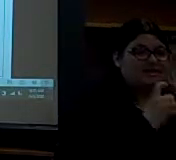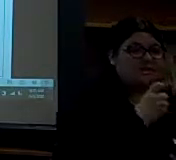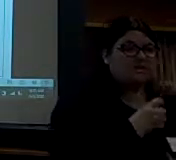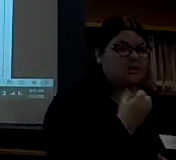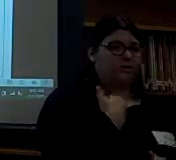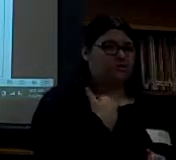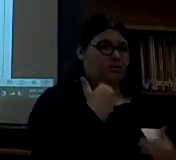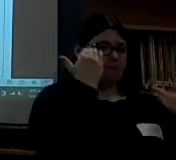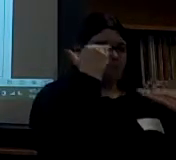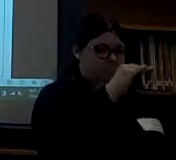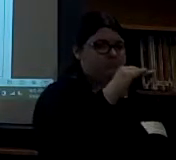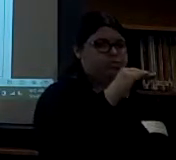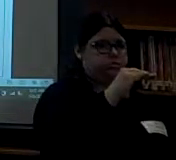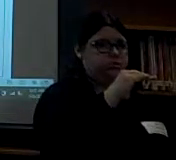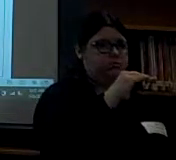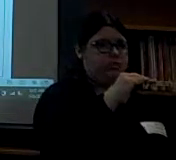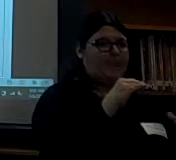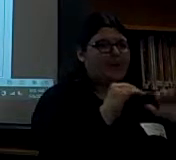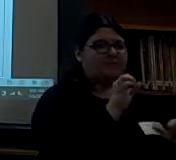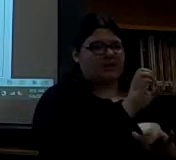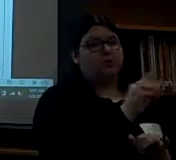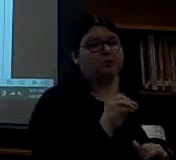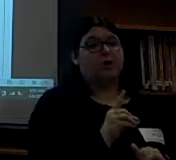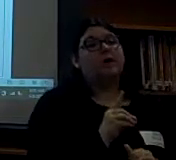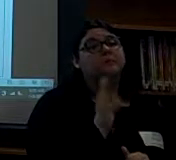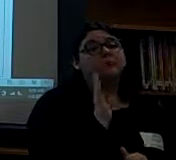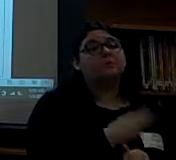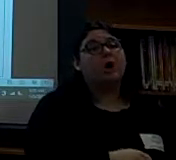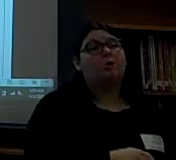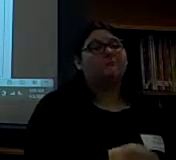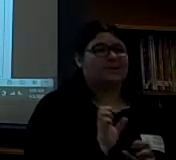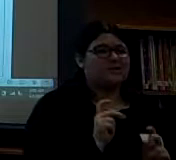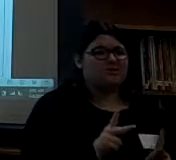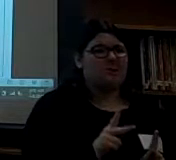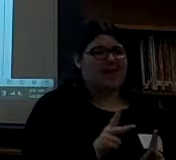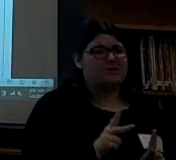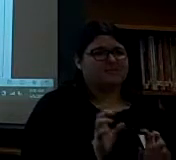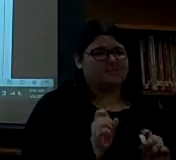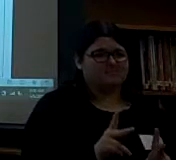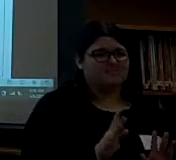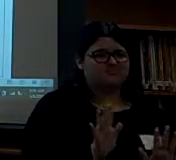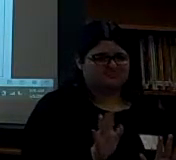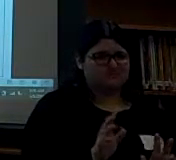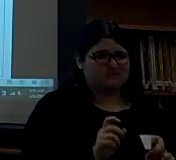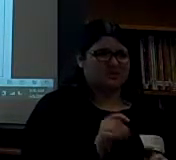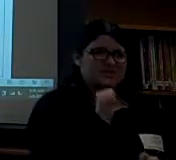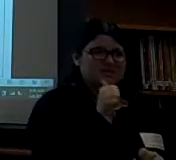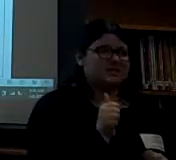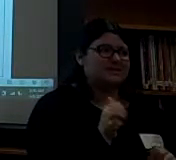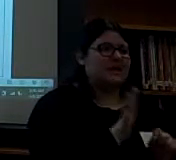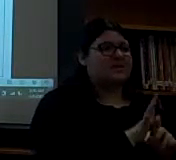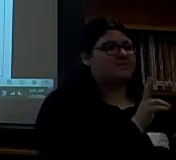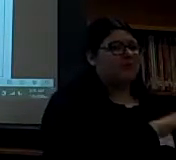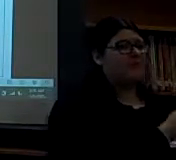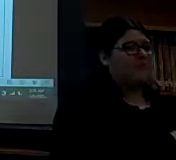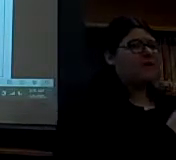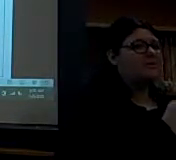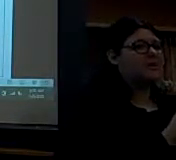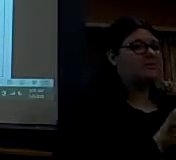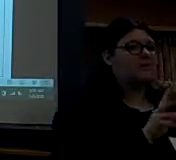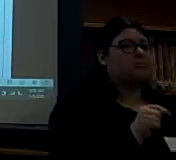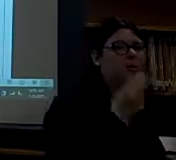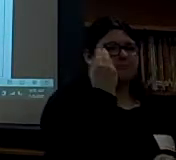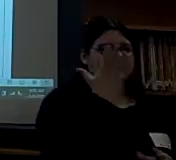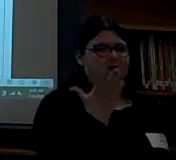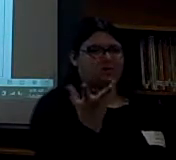firm boundaries. Those are going to be withdrawals though. That's okay, make those withdrawals. We just aren't making enough deposits. And I will tell you what deposits are,